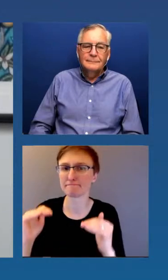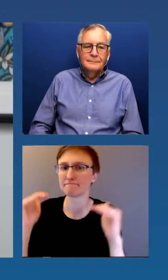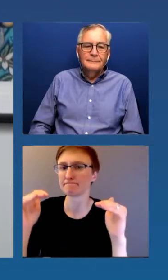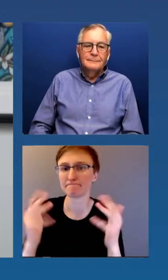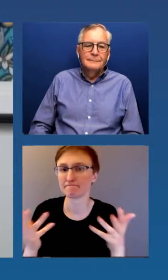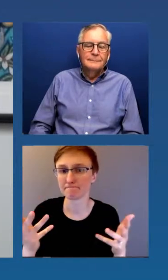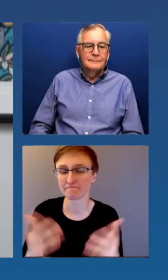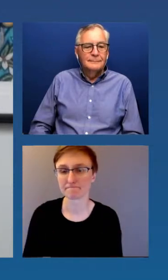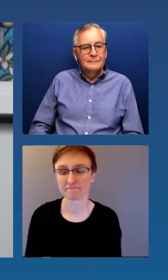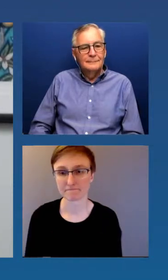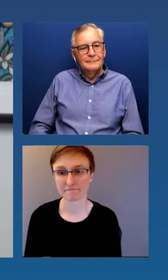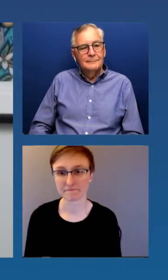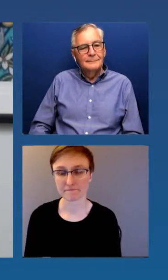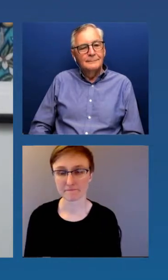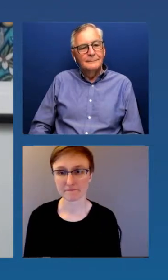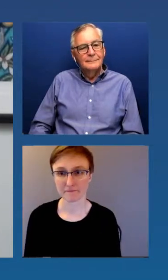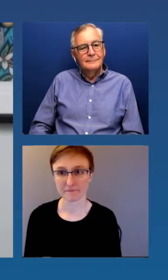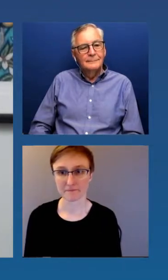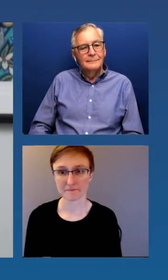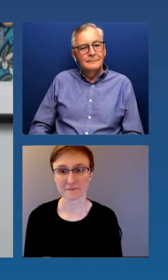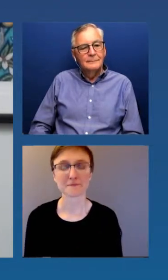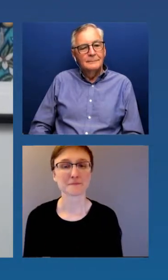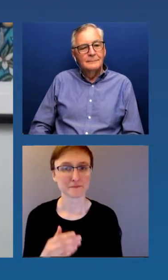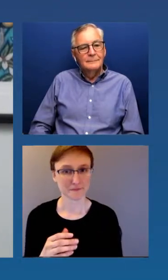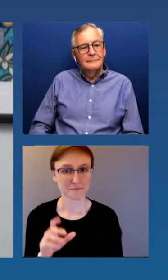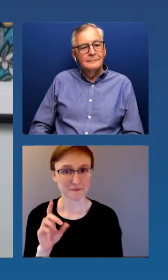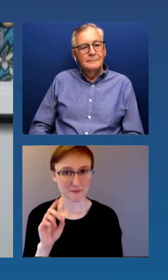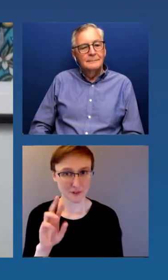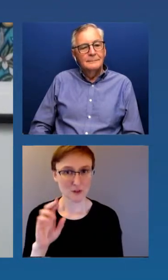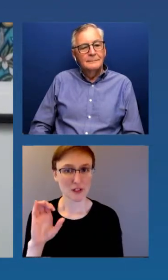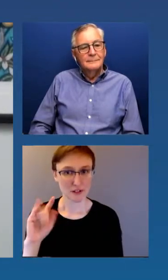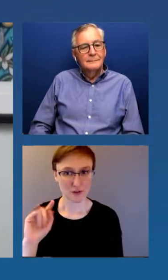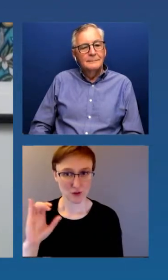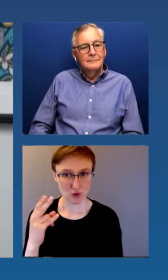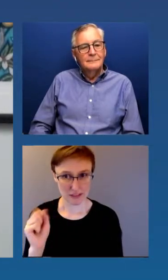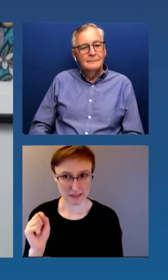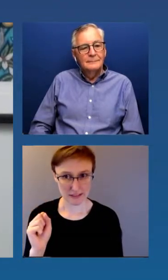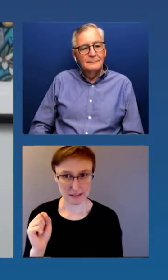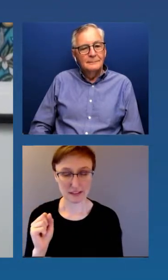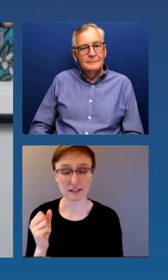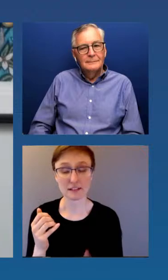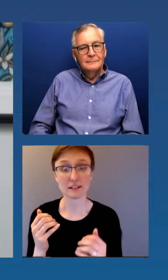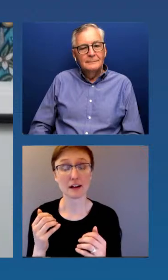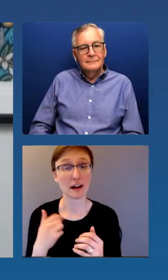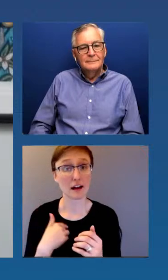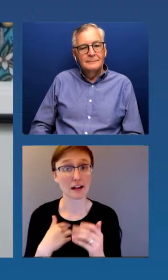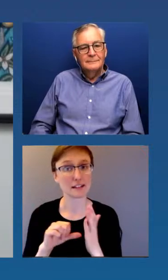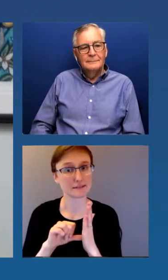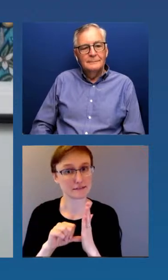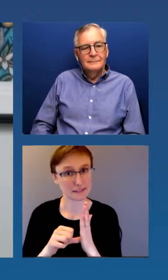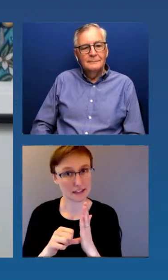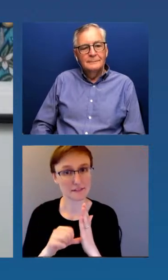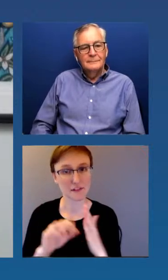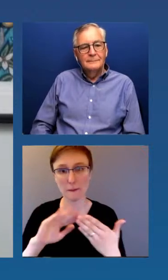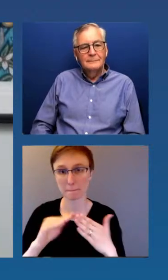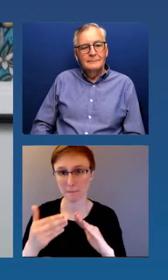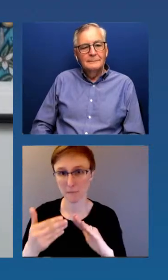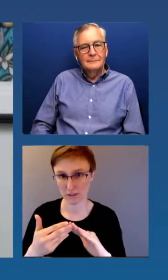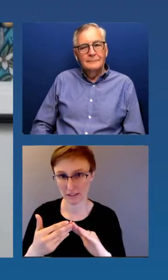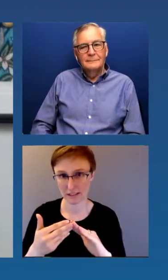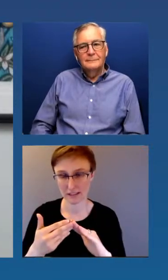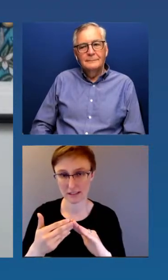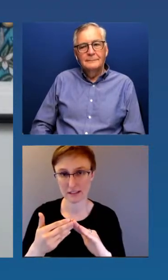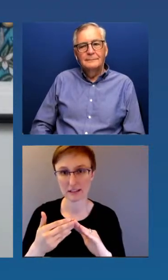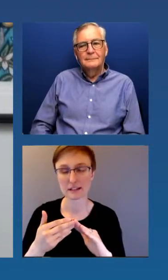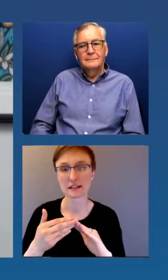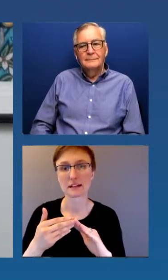question. I actually am deliberately speaking about community immunity, not herd immunity, and